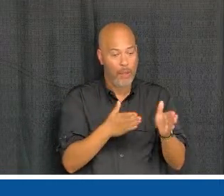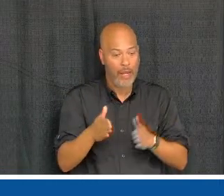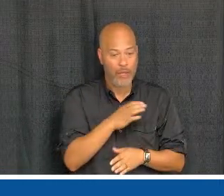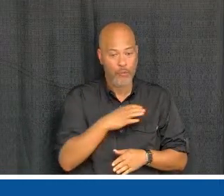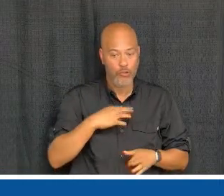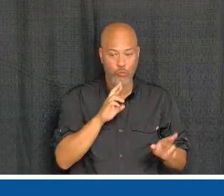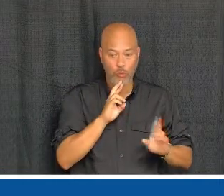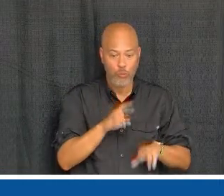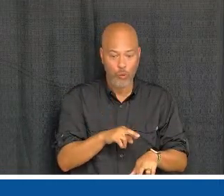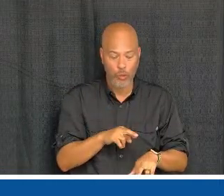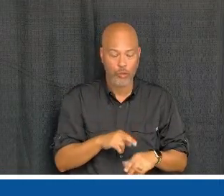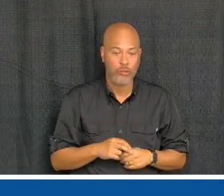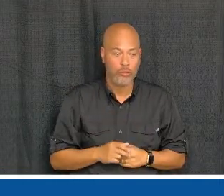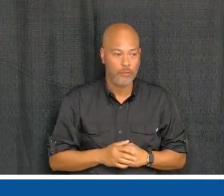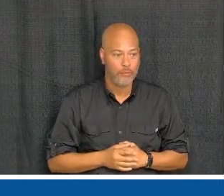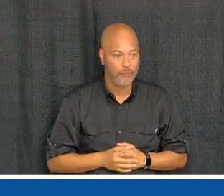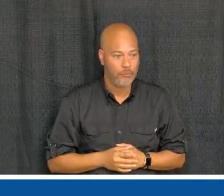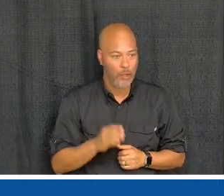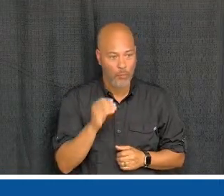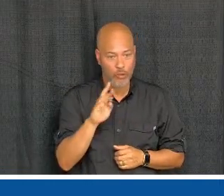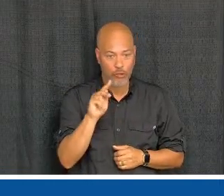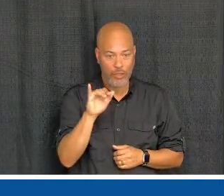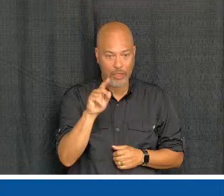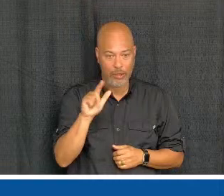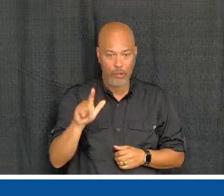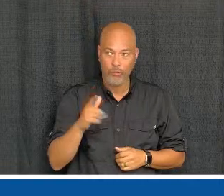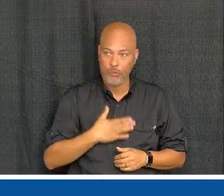report. Mr. Tyndall?